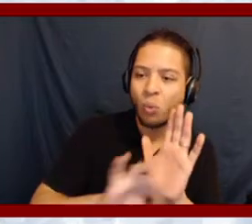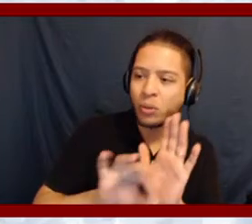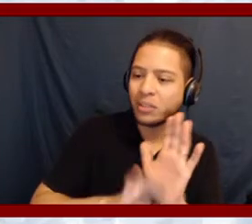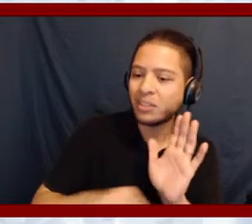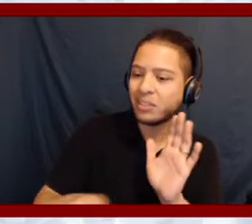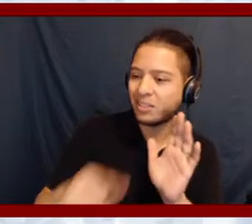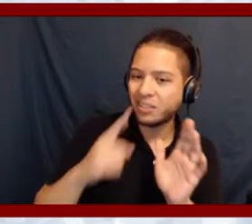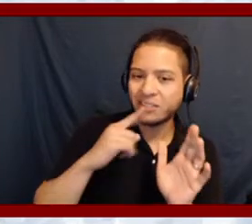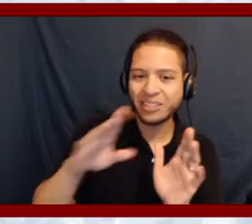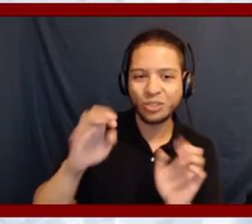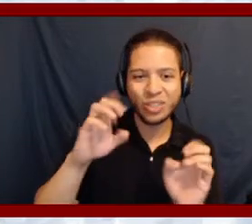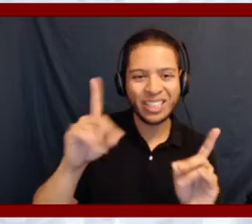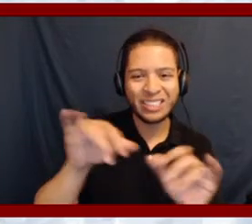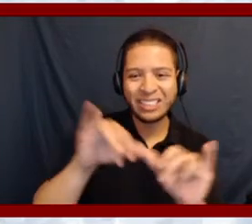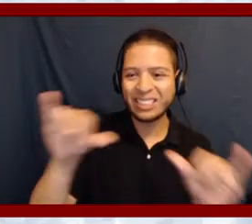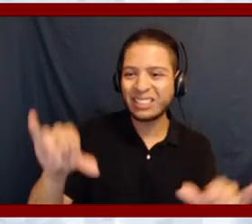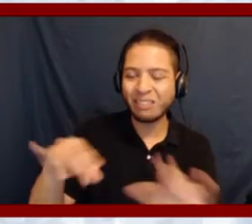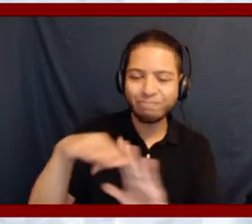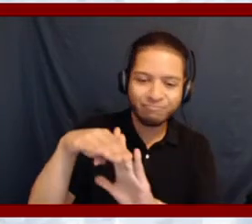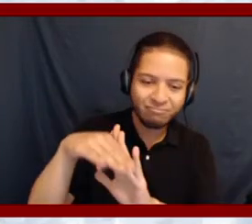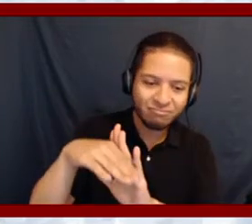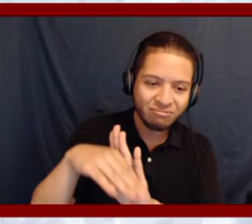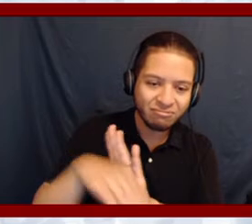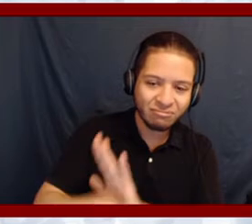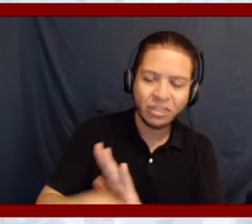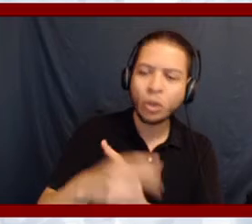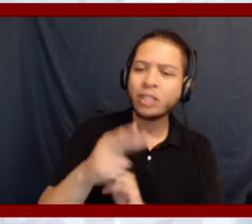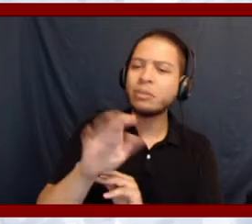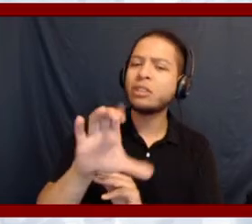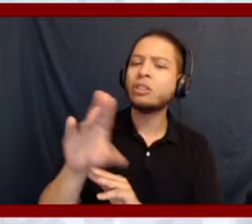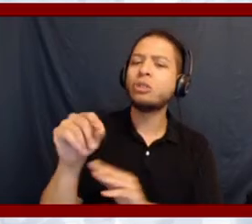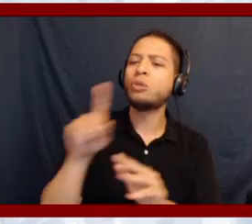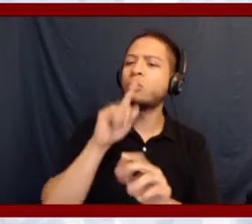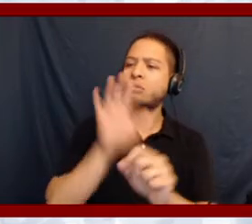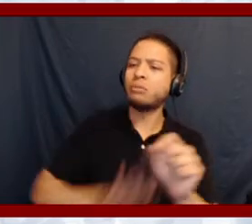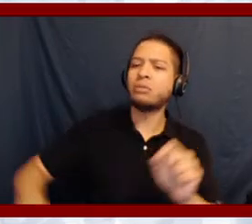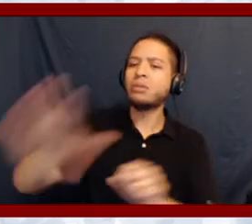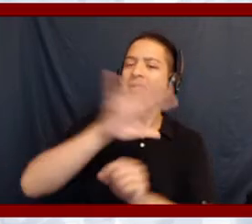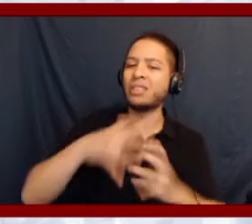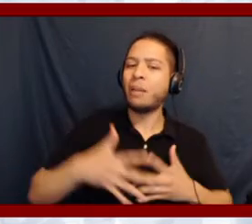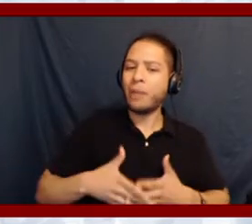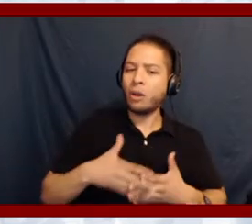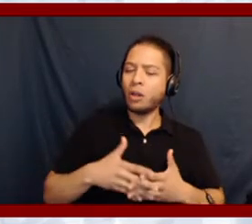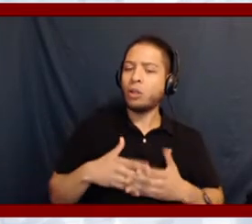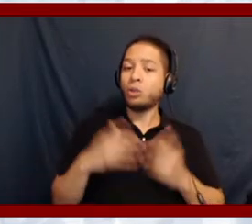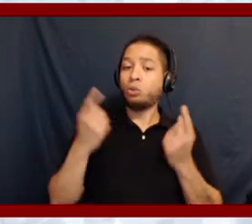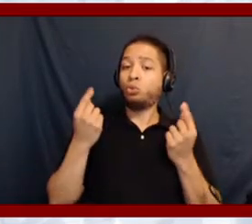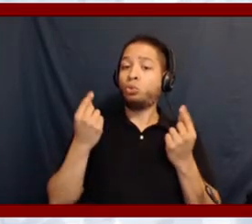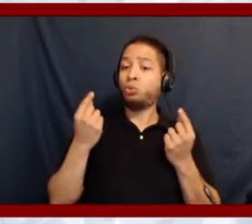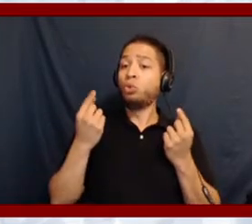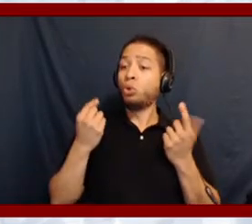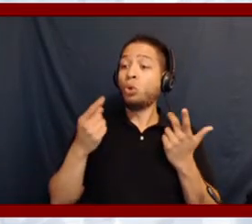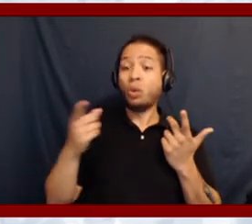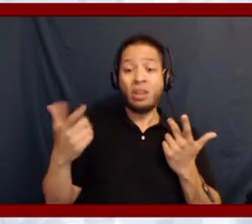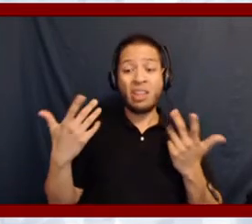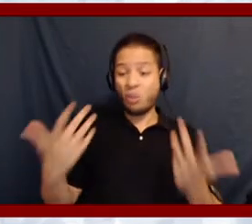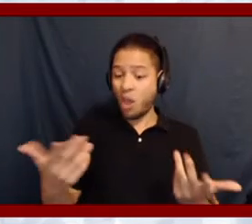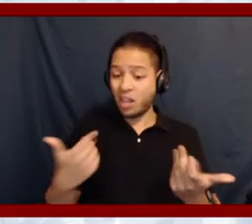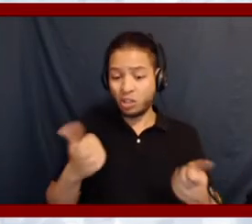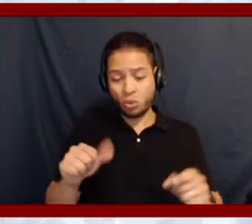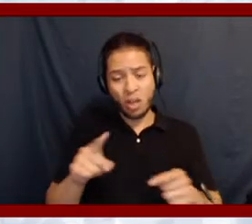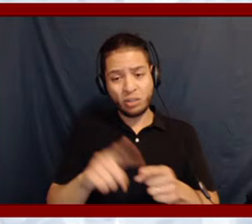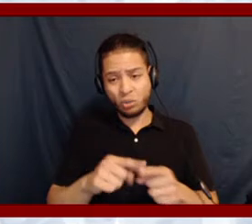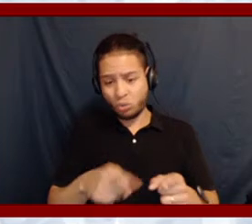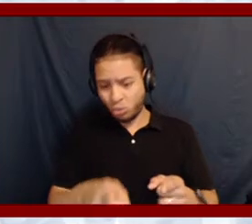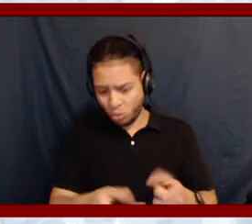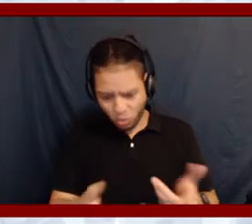out of public school systems from around the country who have did their best, but their best just wasn't